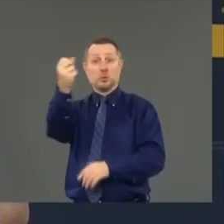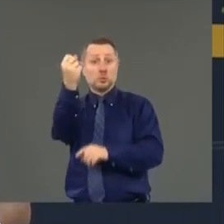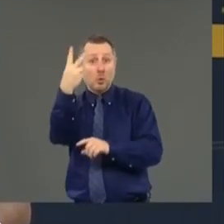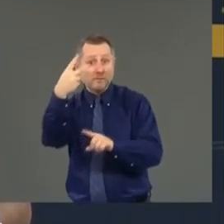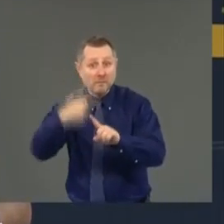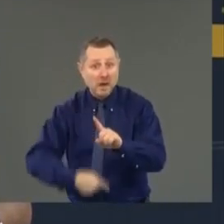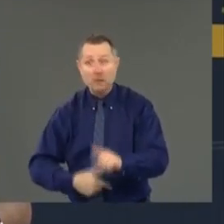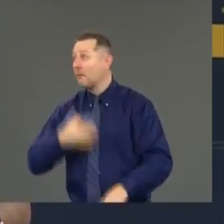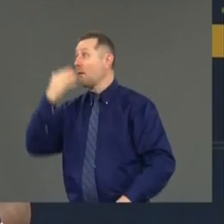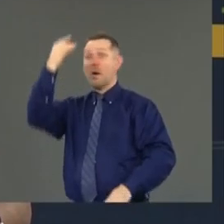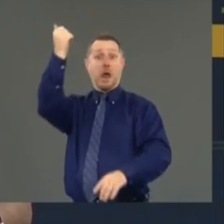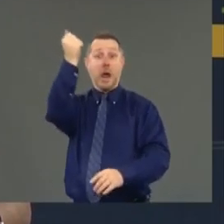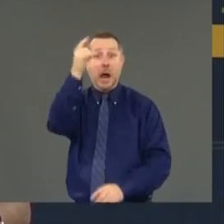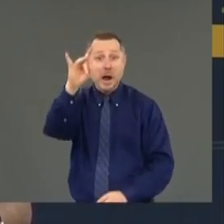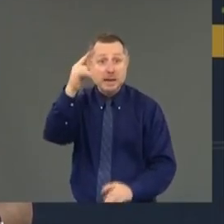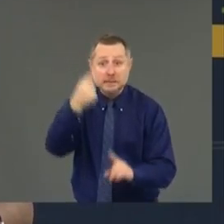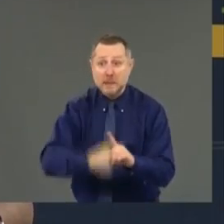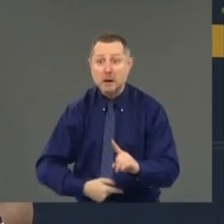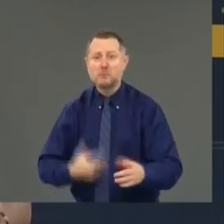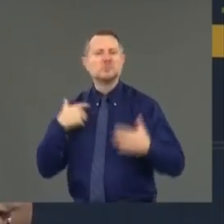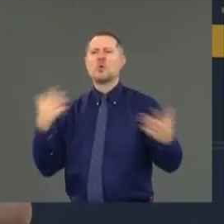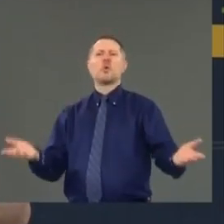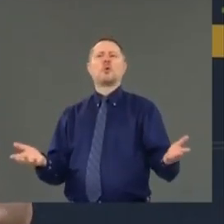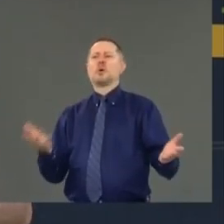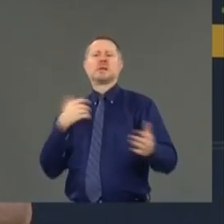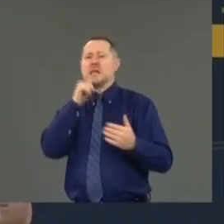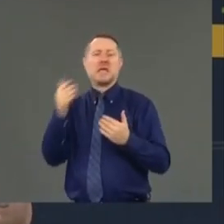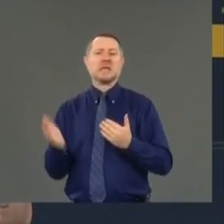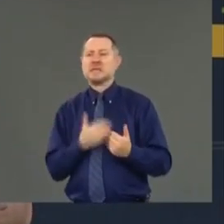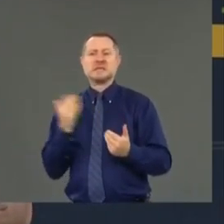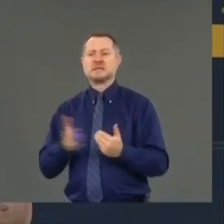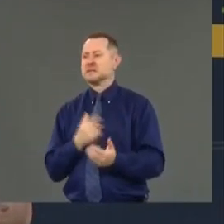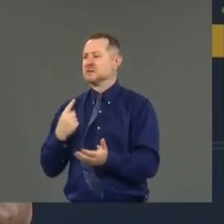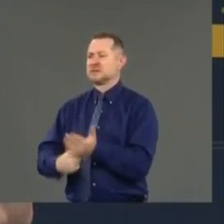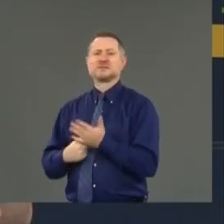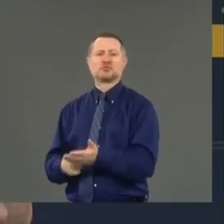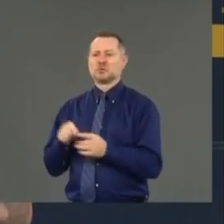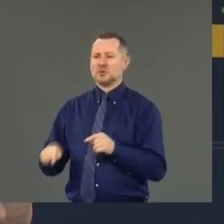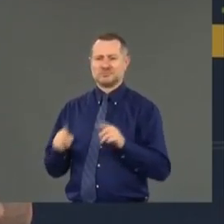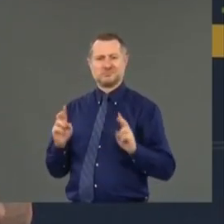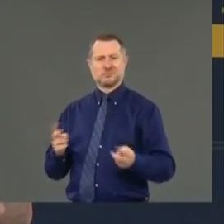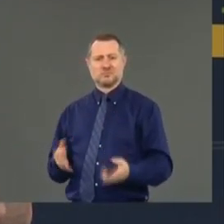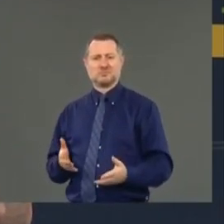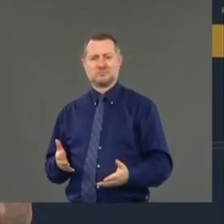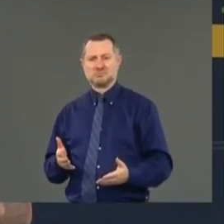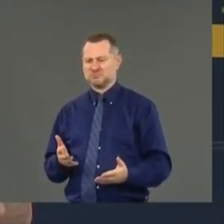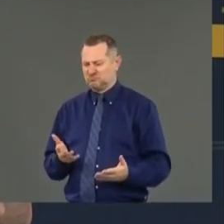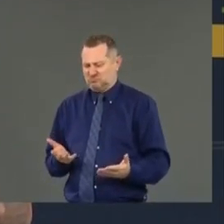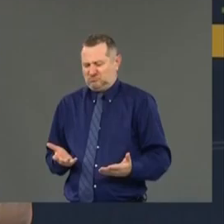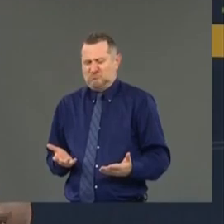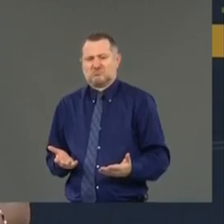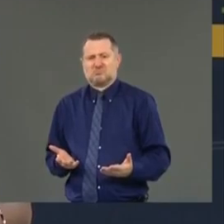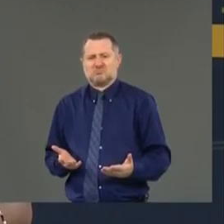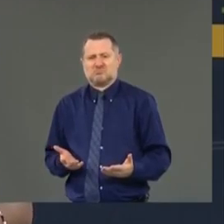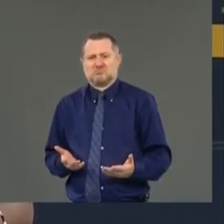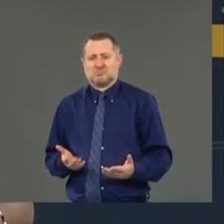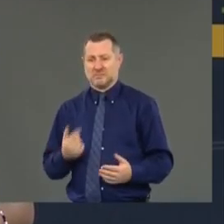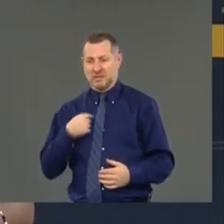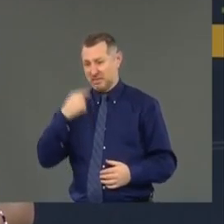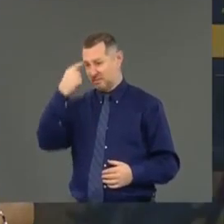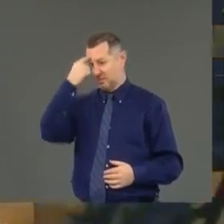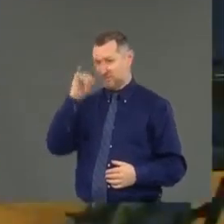challenging conversation at best. So I don't know. I think the legislature and I think the Senate did the responsible